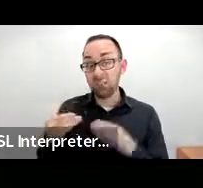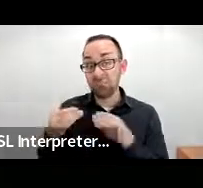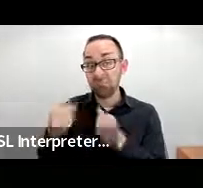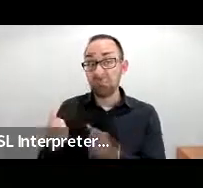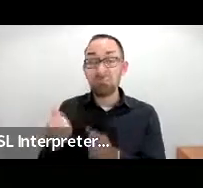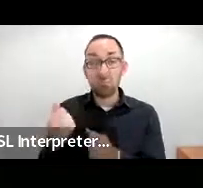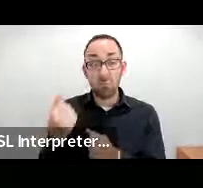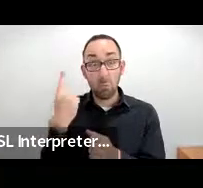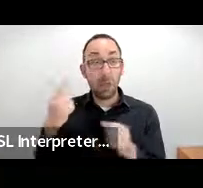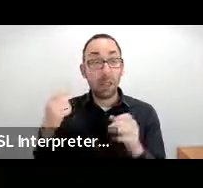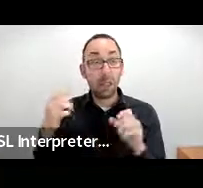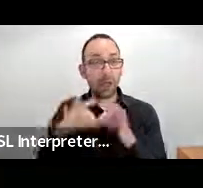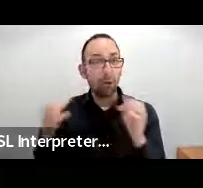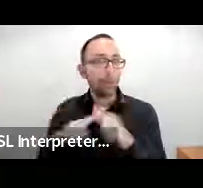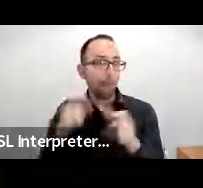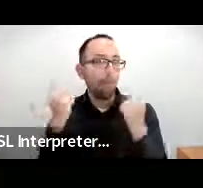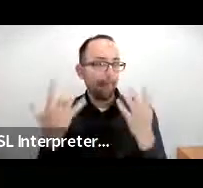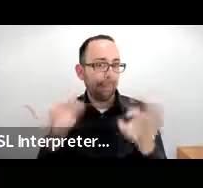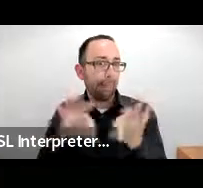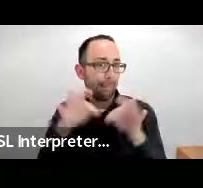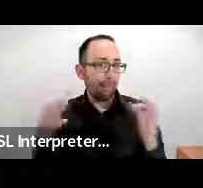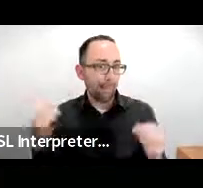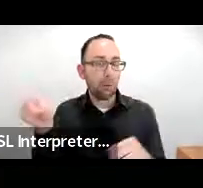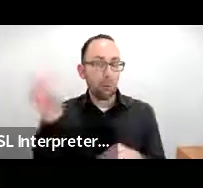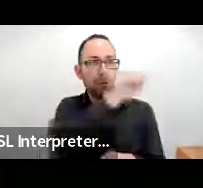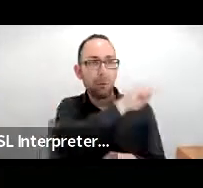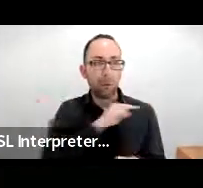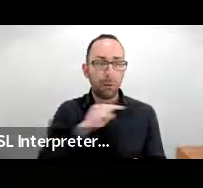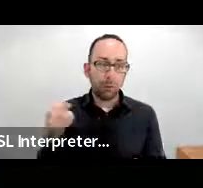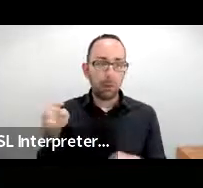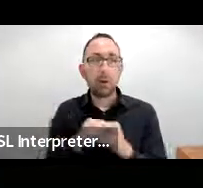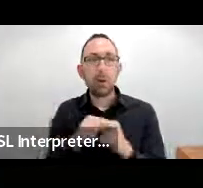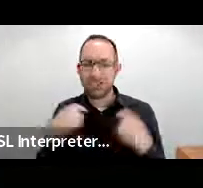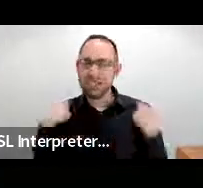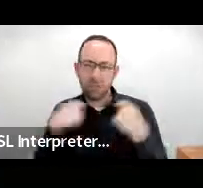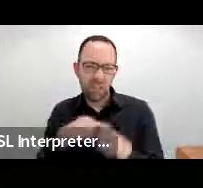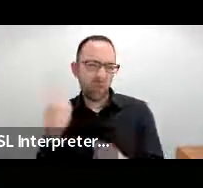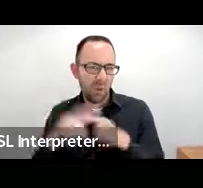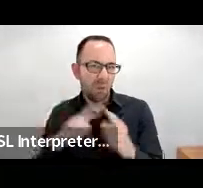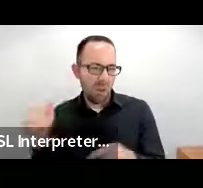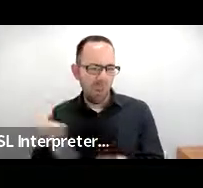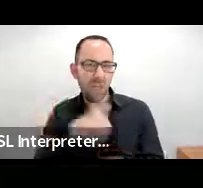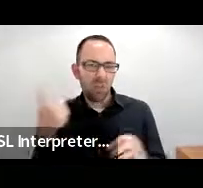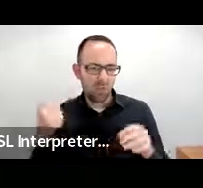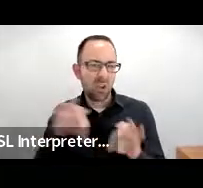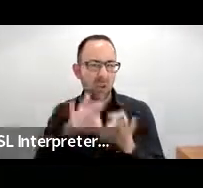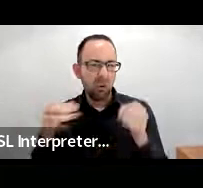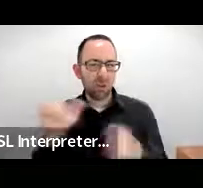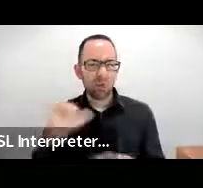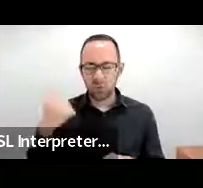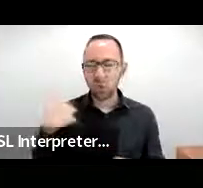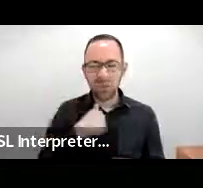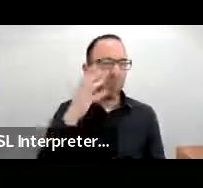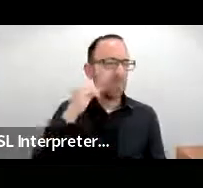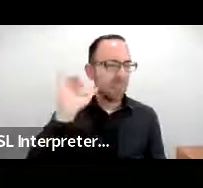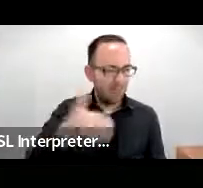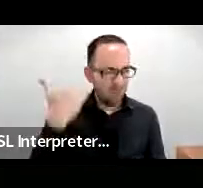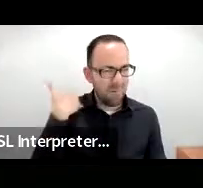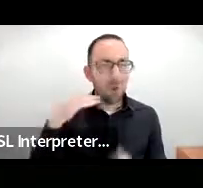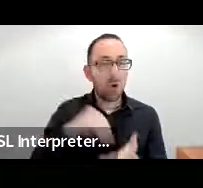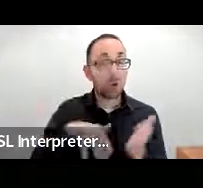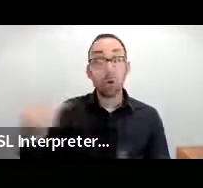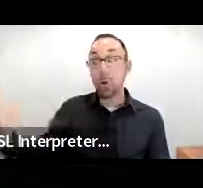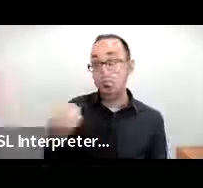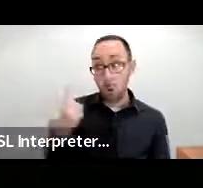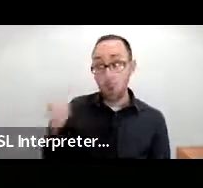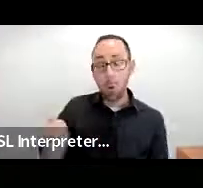different languages aside from Spanish. And so, yes, we do have experience. What we would ask for